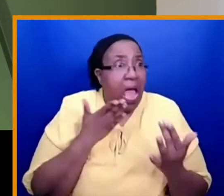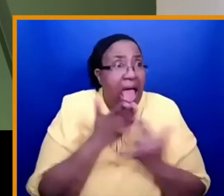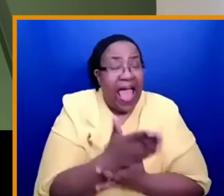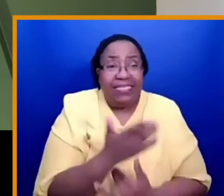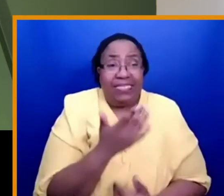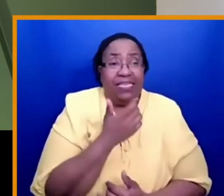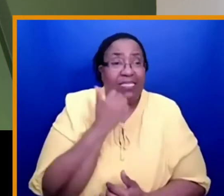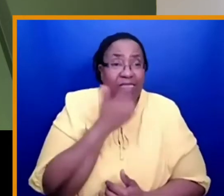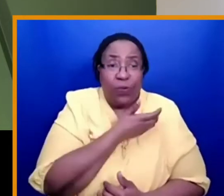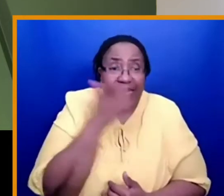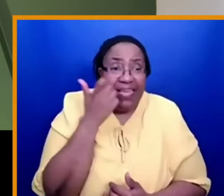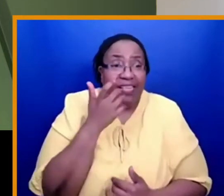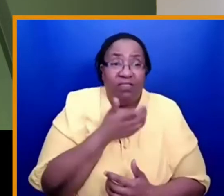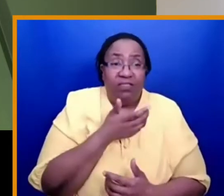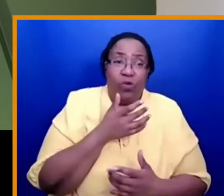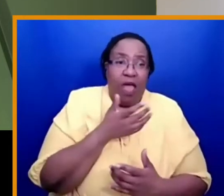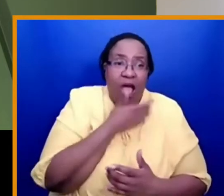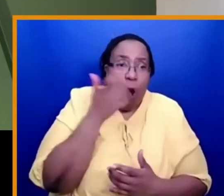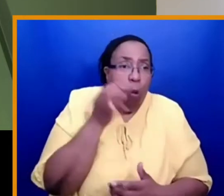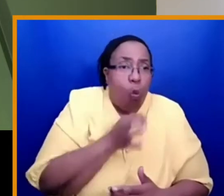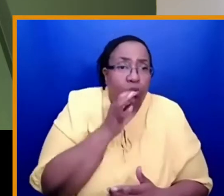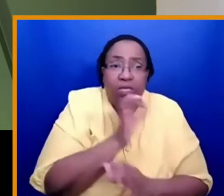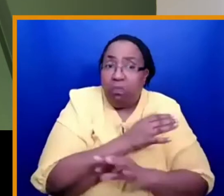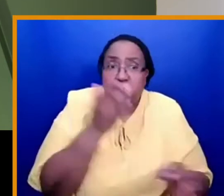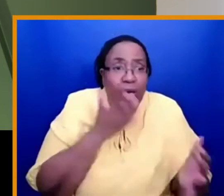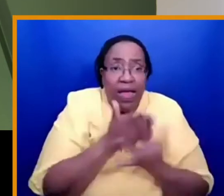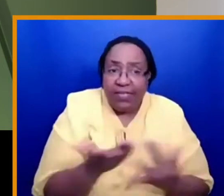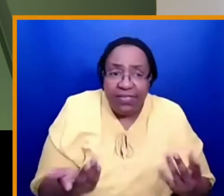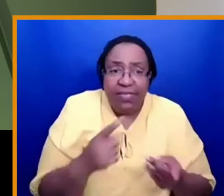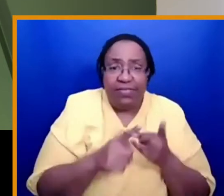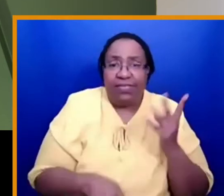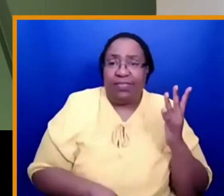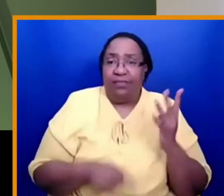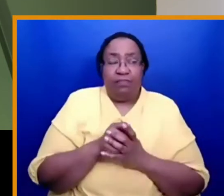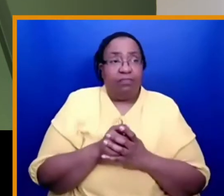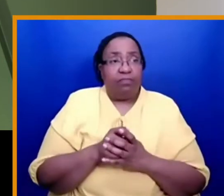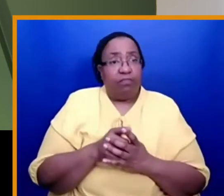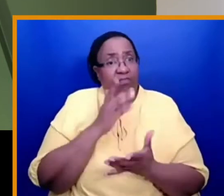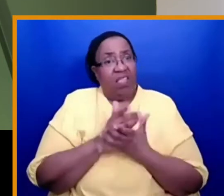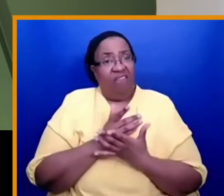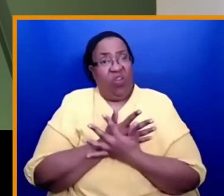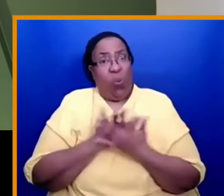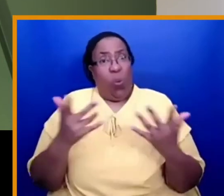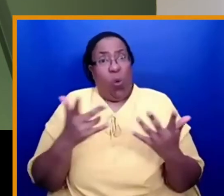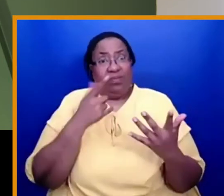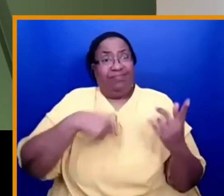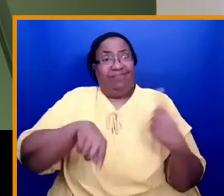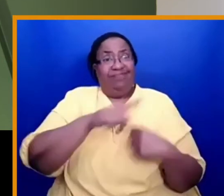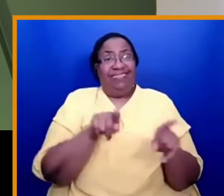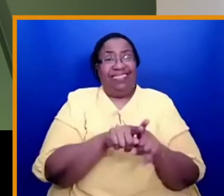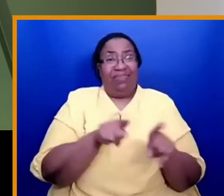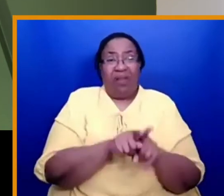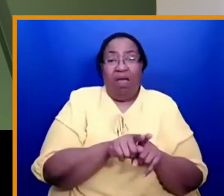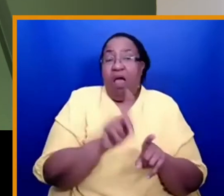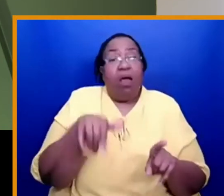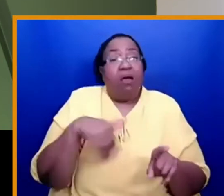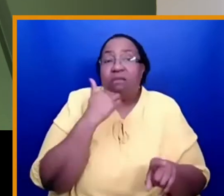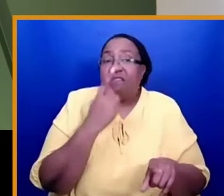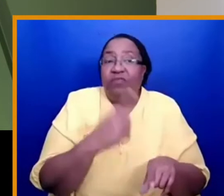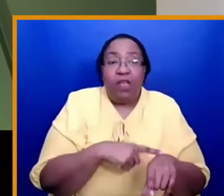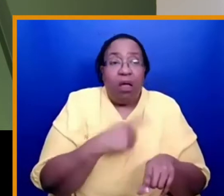with a severely disabled daughter, unable to access an oil delivery, let alone pay for it. I don't have time to tell you about